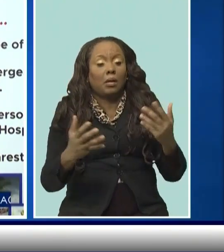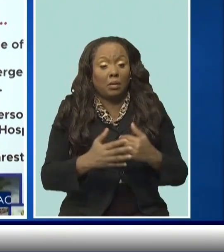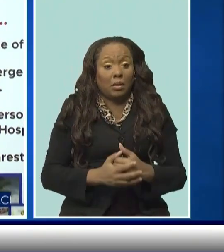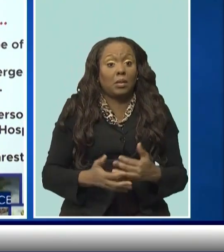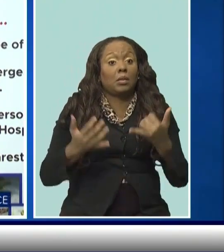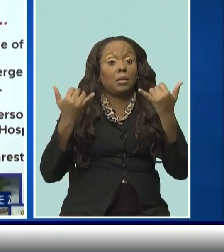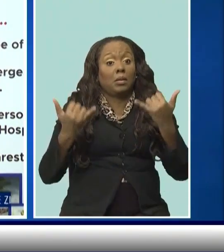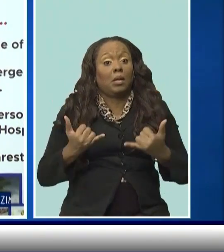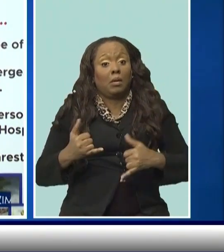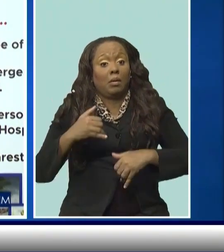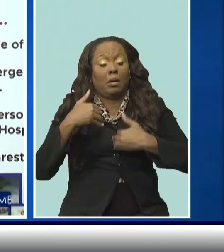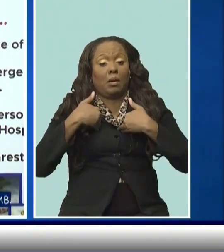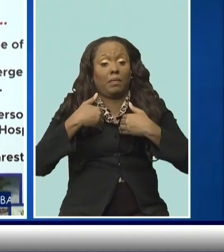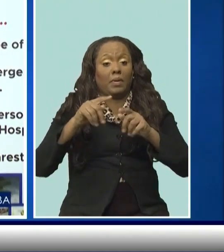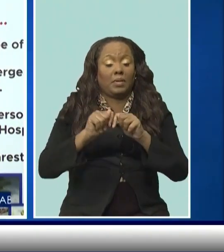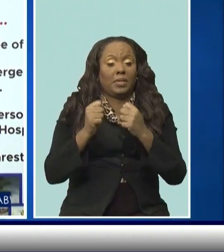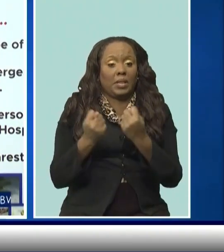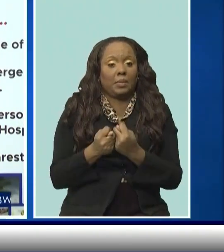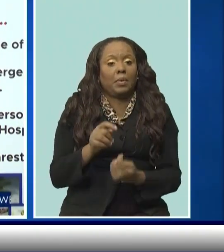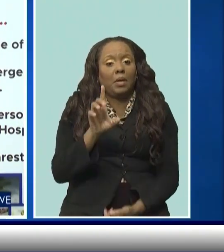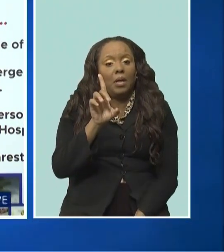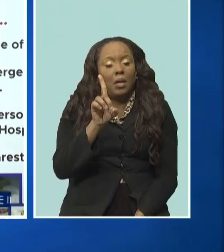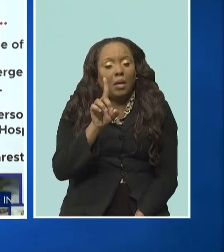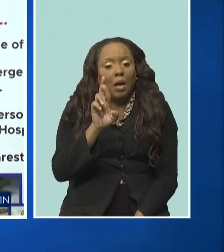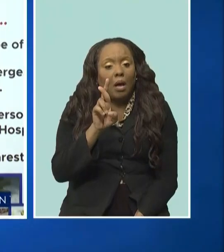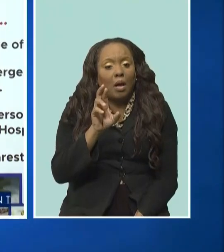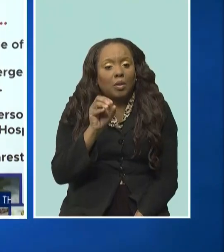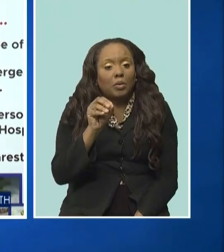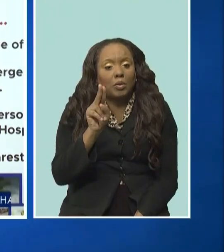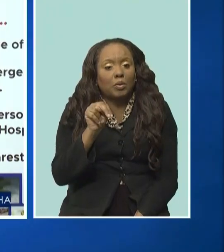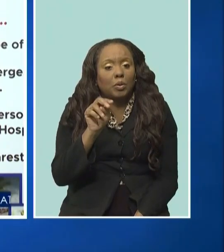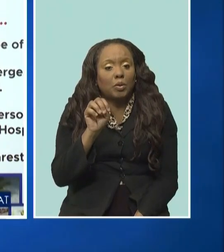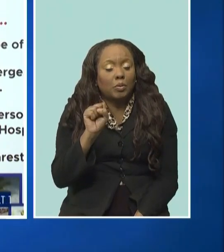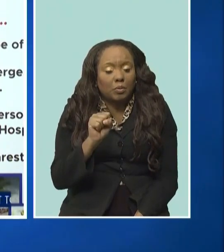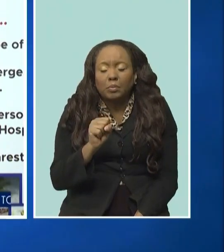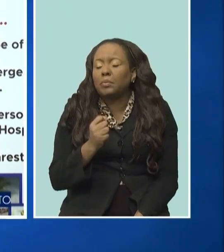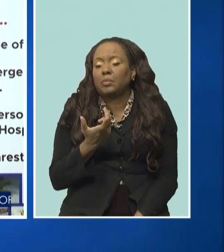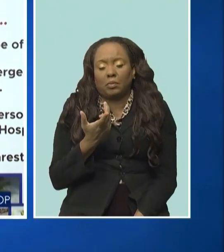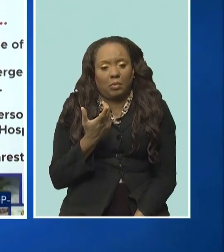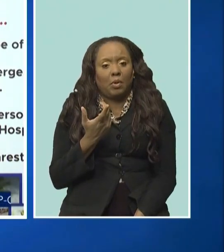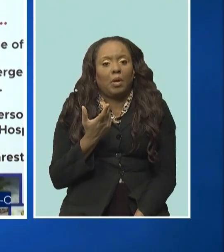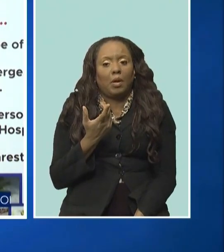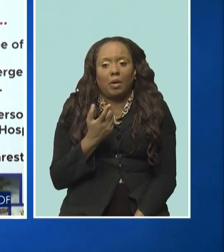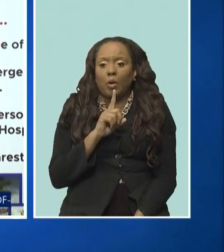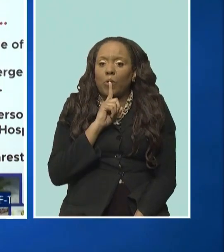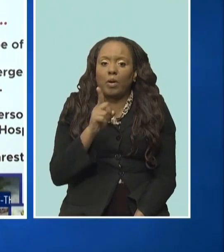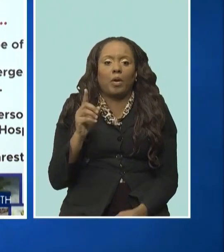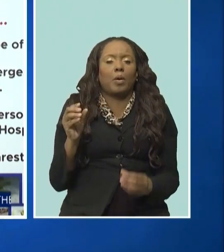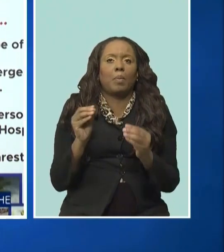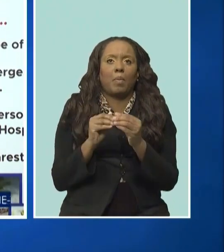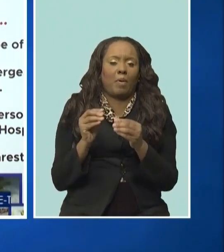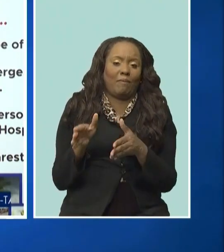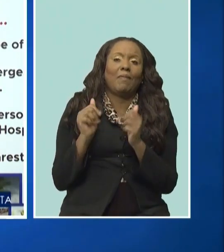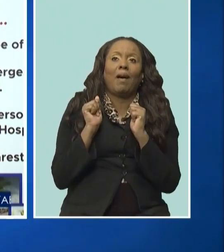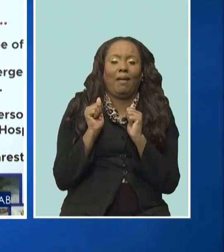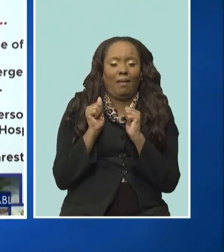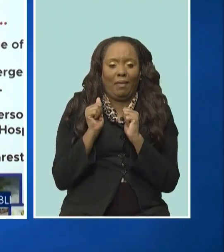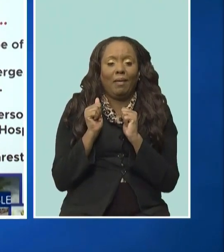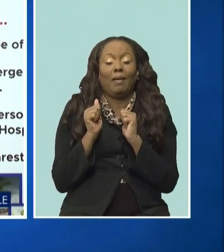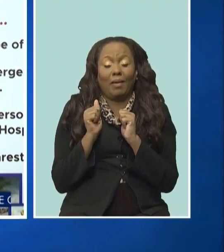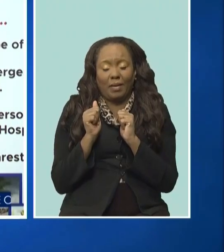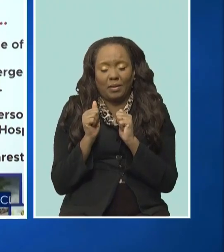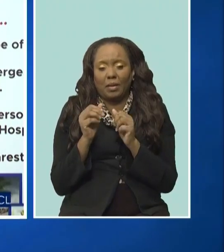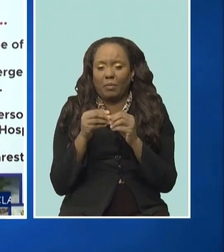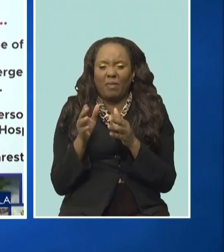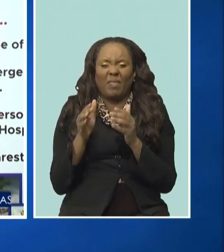with the drone team from those agencies that I just spoke about, we were able to do what normally takes us maybe 1.5 to 2 hours. We were able to do